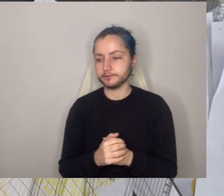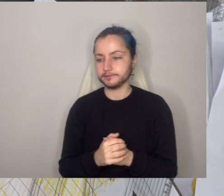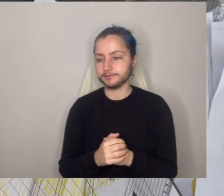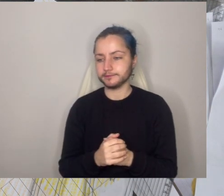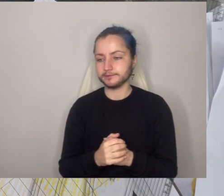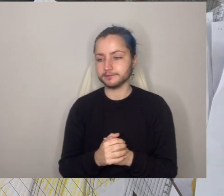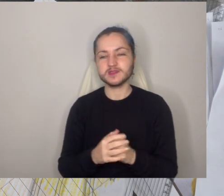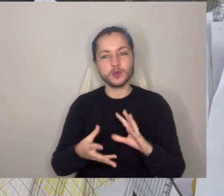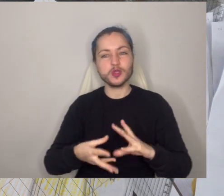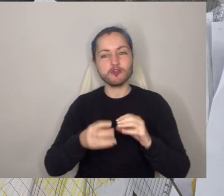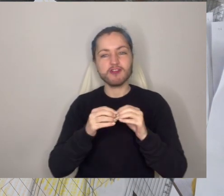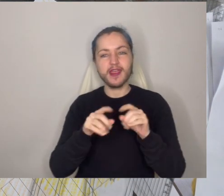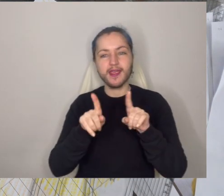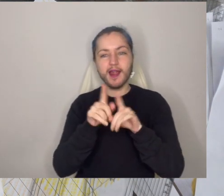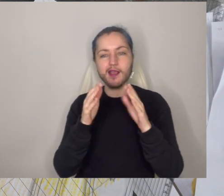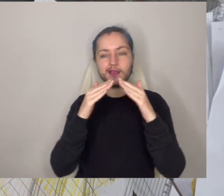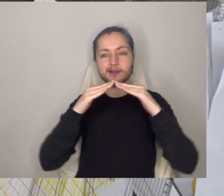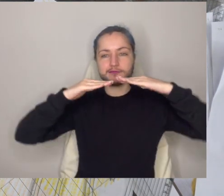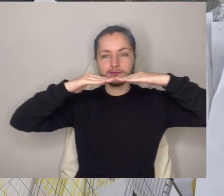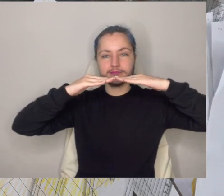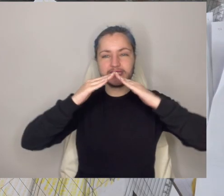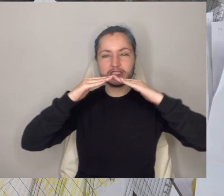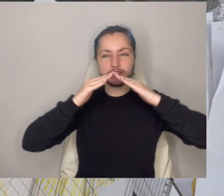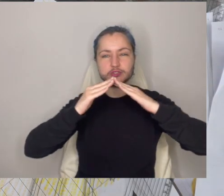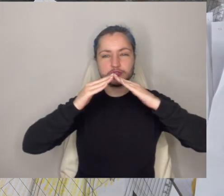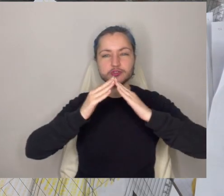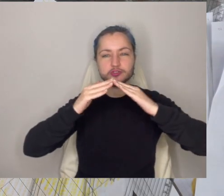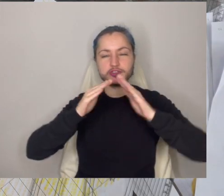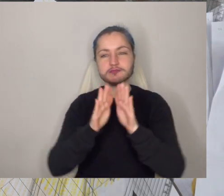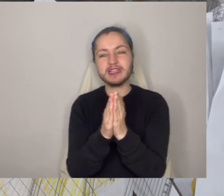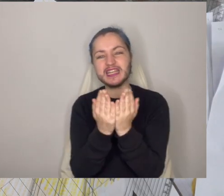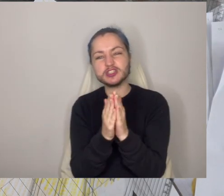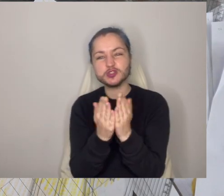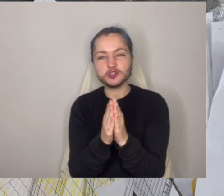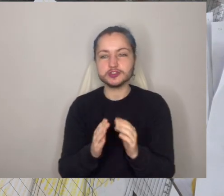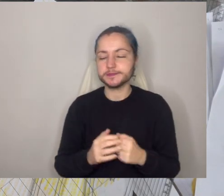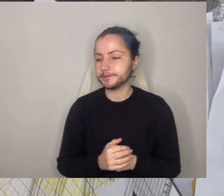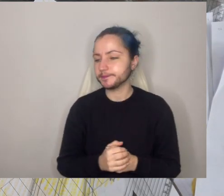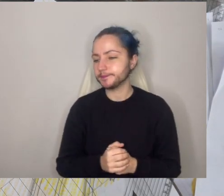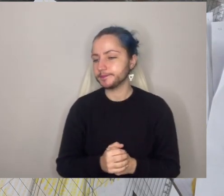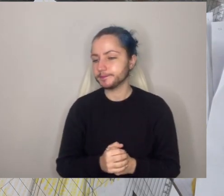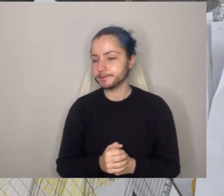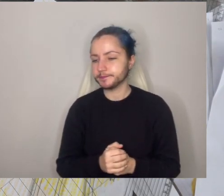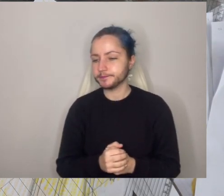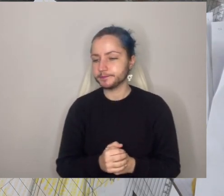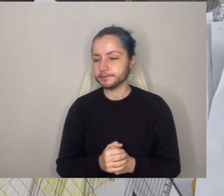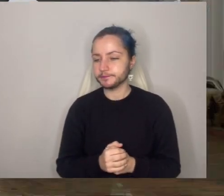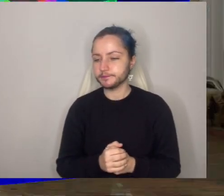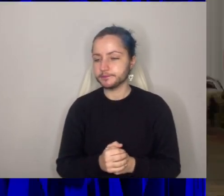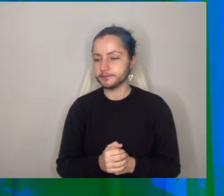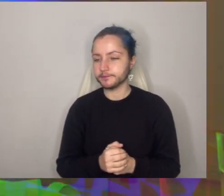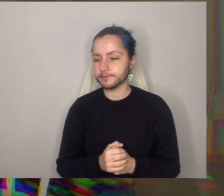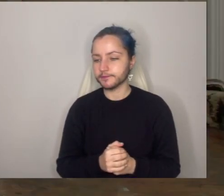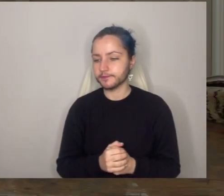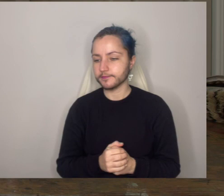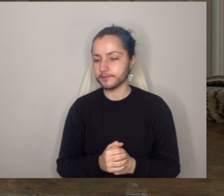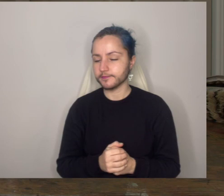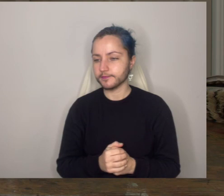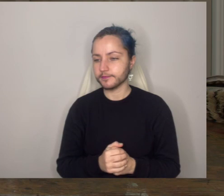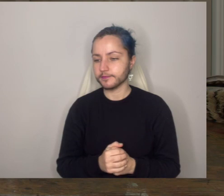your little flap at the end doesn't get snipped, because that's going to be the sort of hinge that brings it all